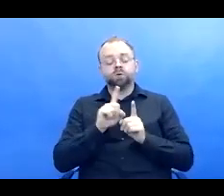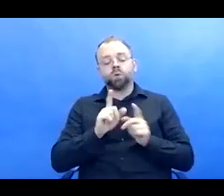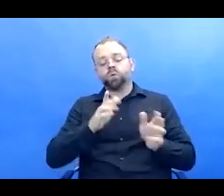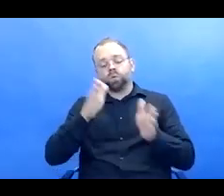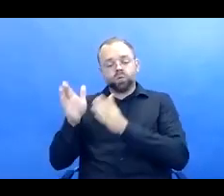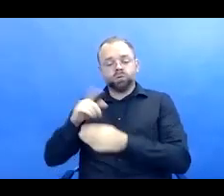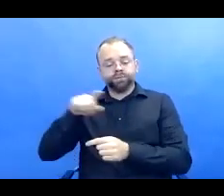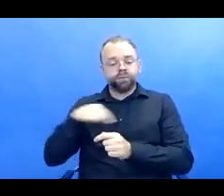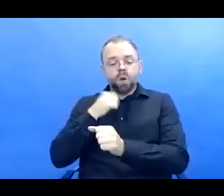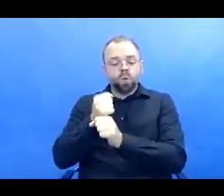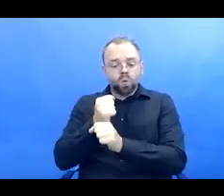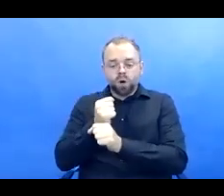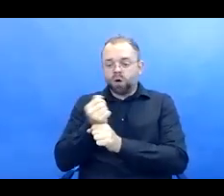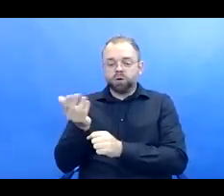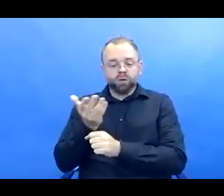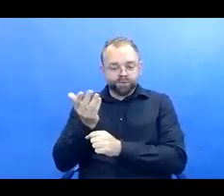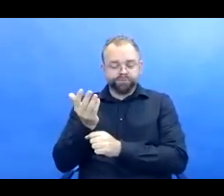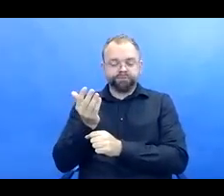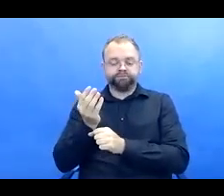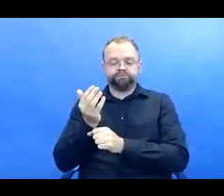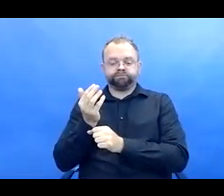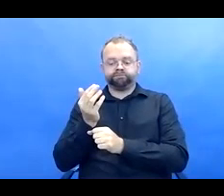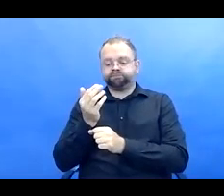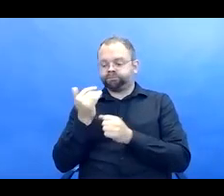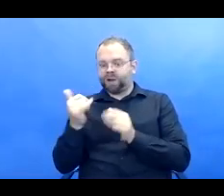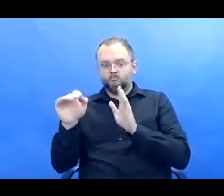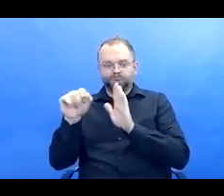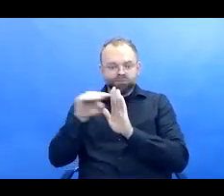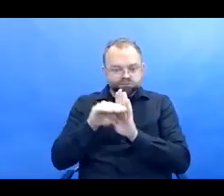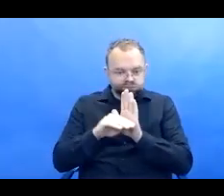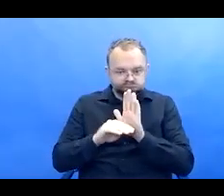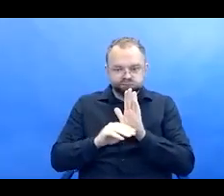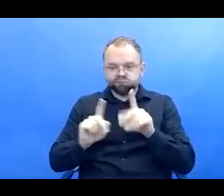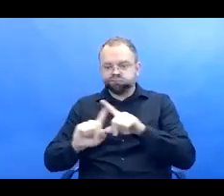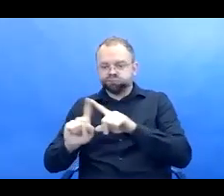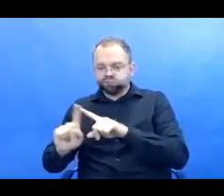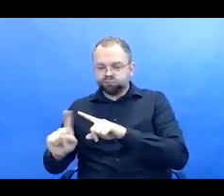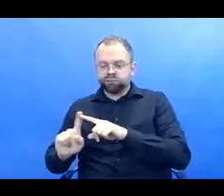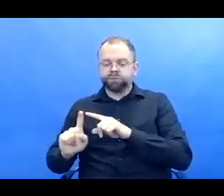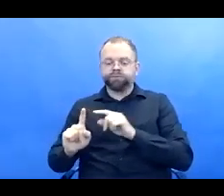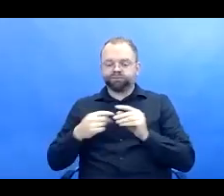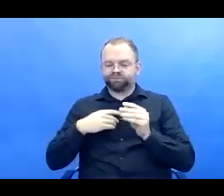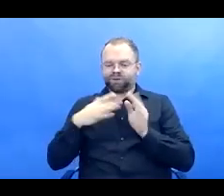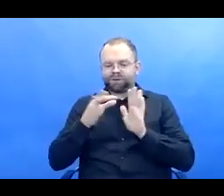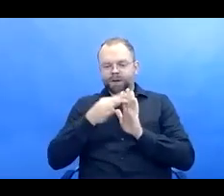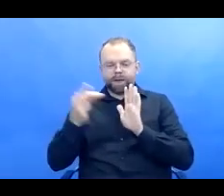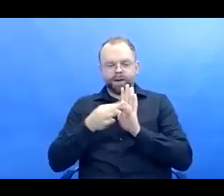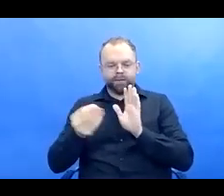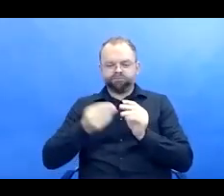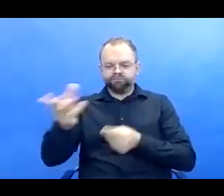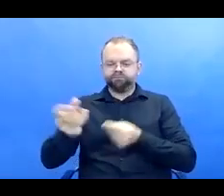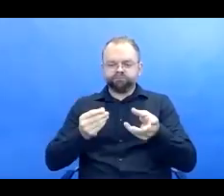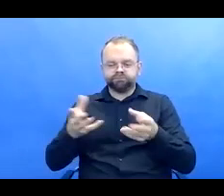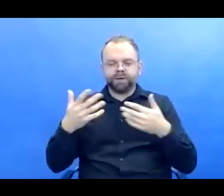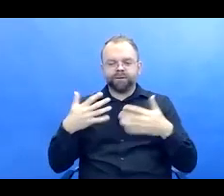professional training on social protection and inclusion of persons with disabilities with the Bonn University for